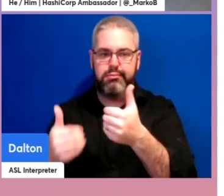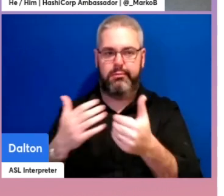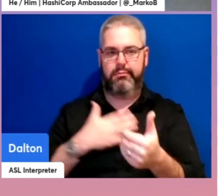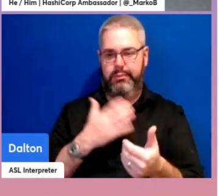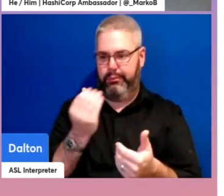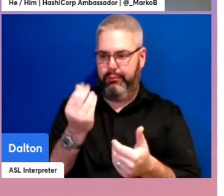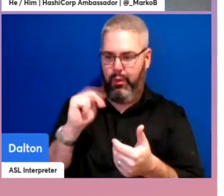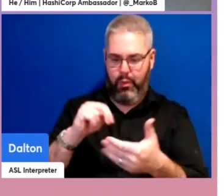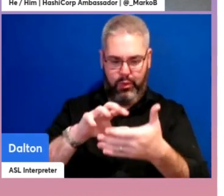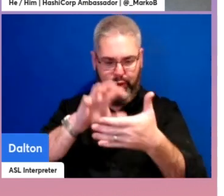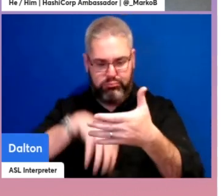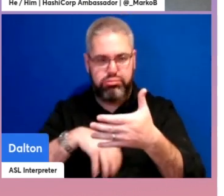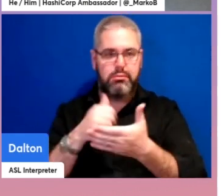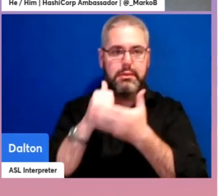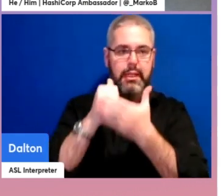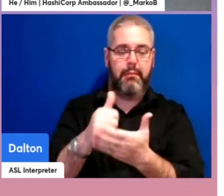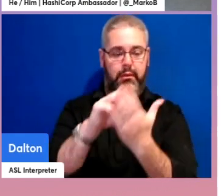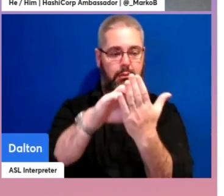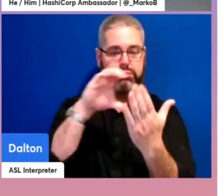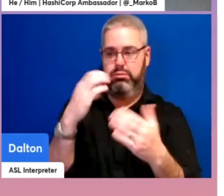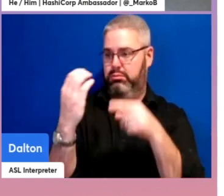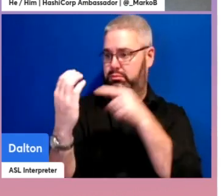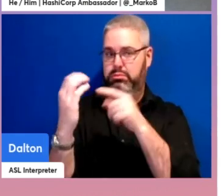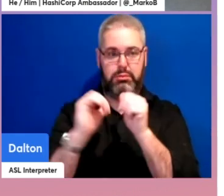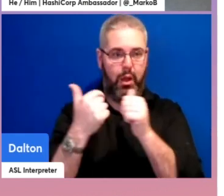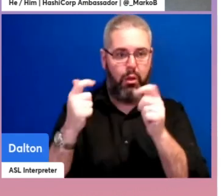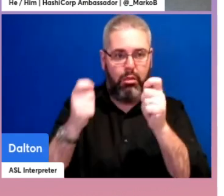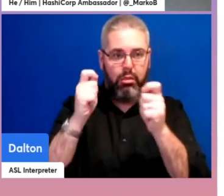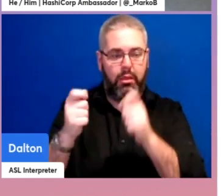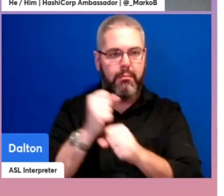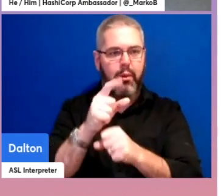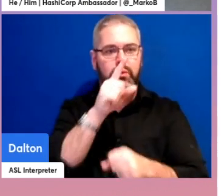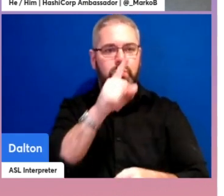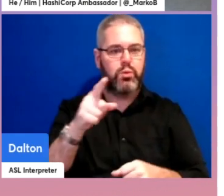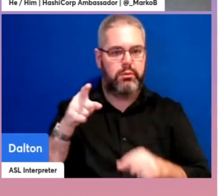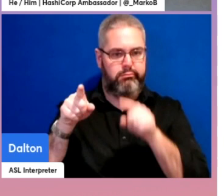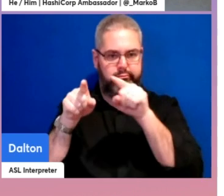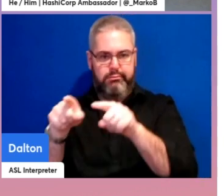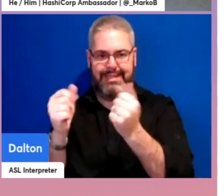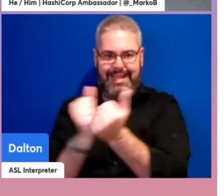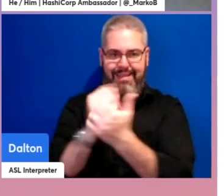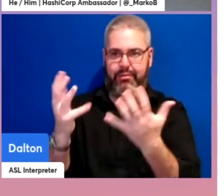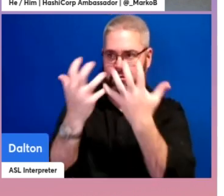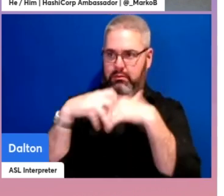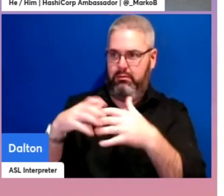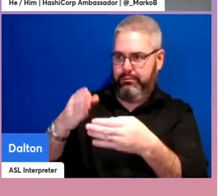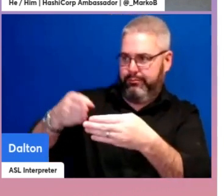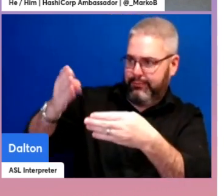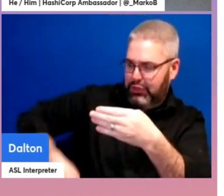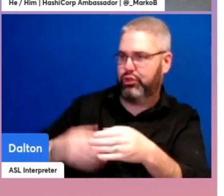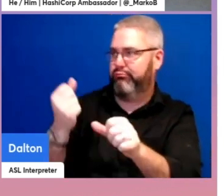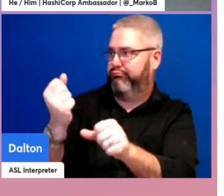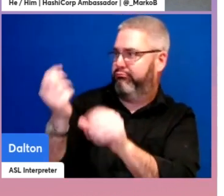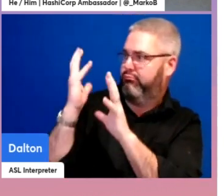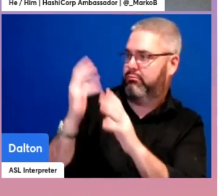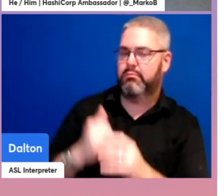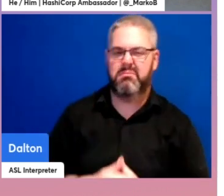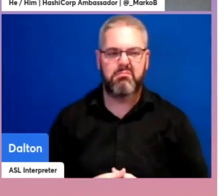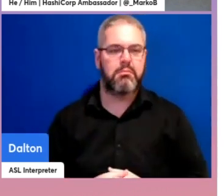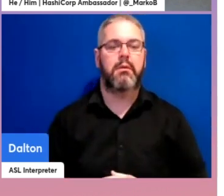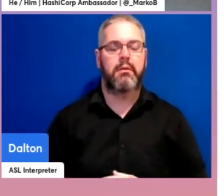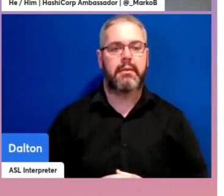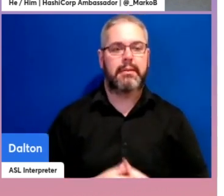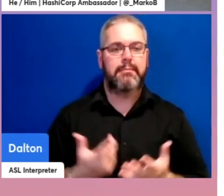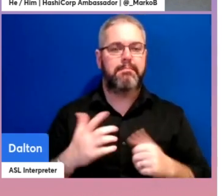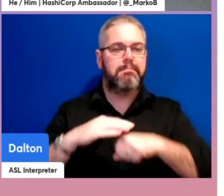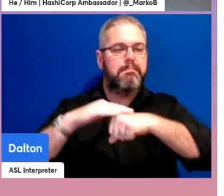run helper modules to kind of speed up infrastructure and make sure that you're kind of tearing that at the end of it. I'm going to briefly touch what kind of came with